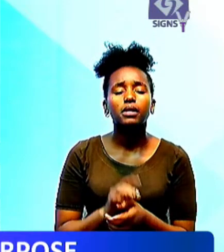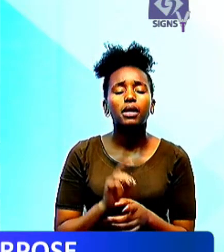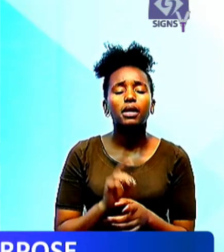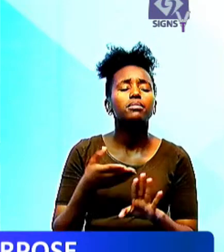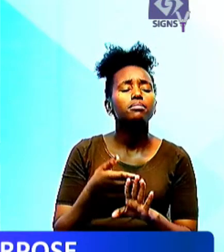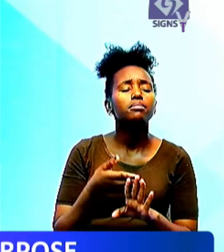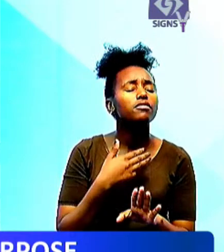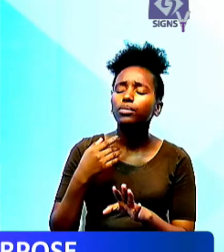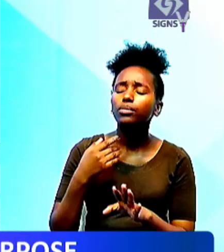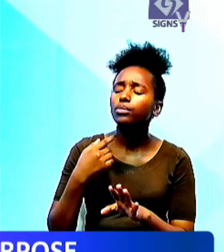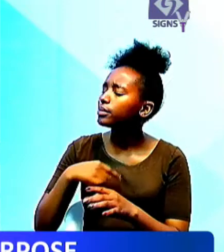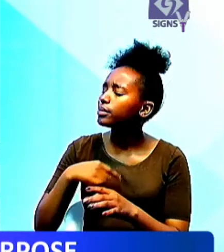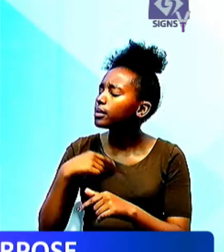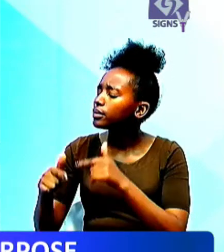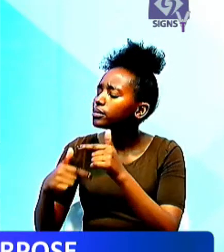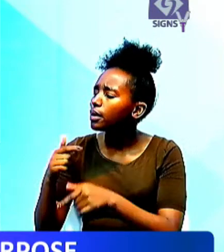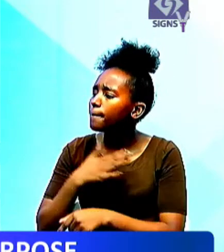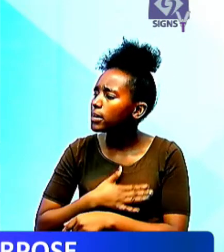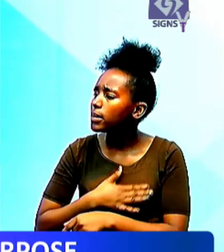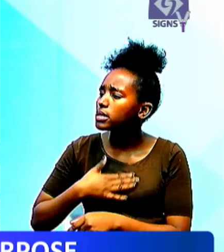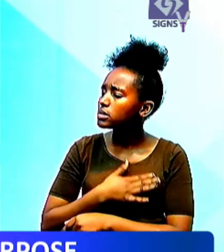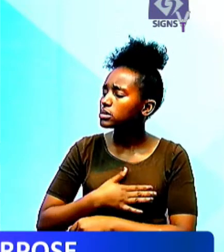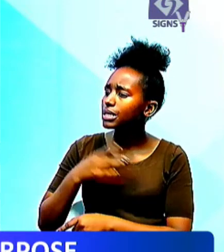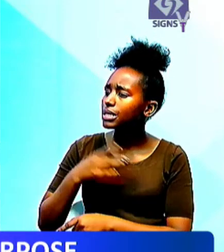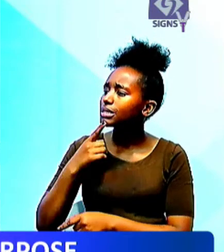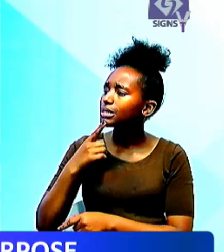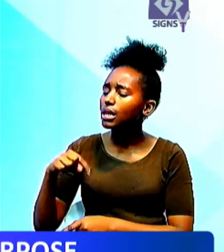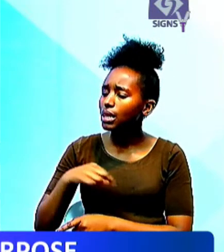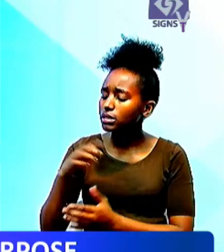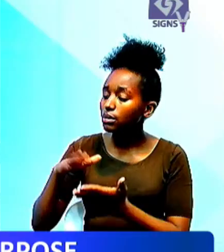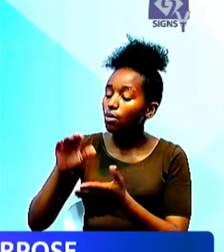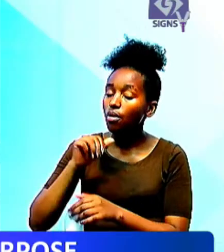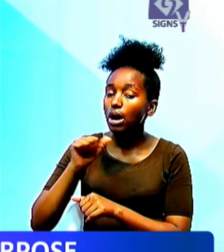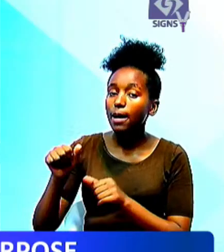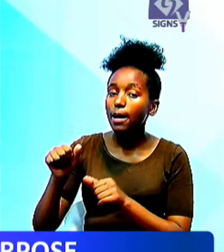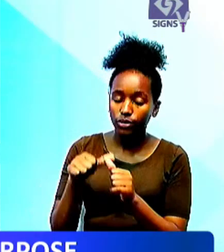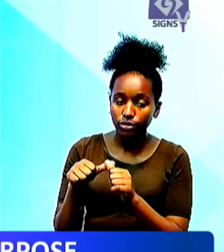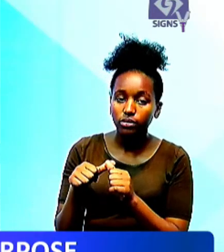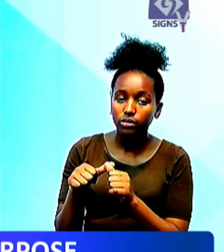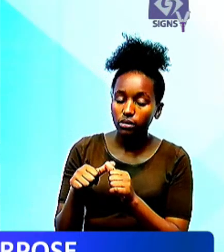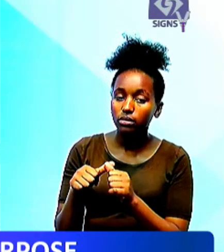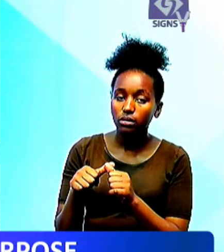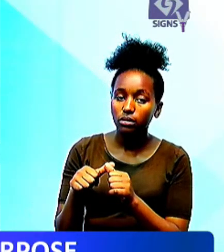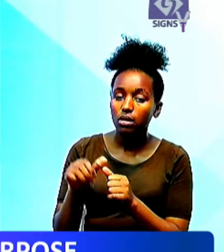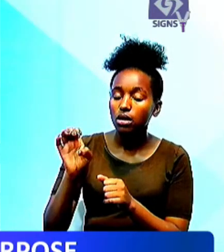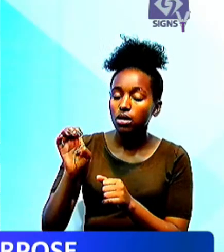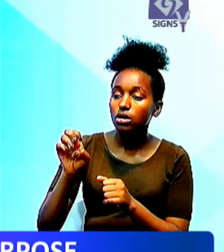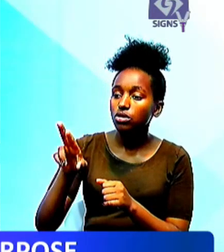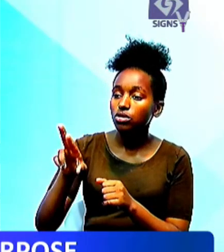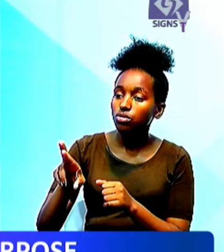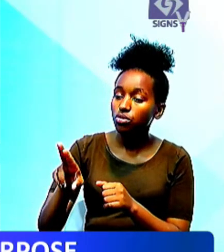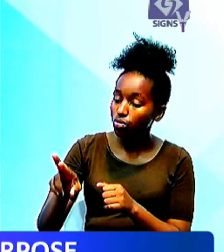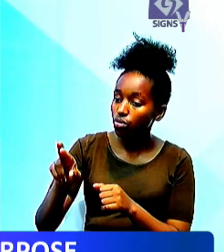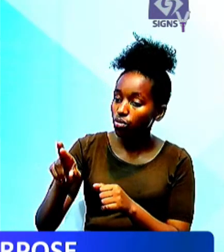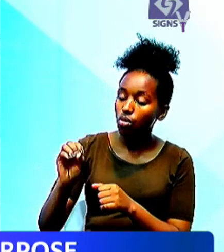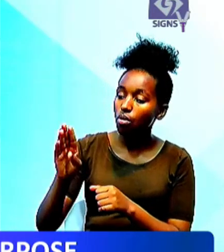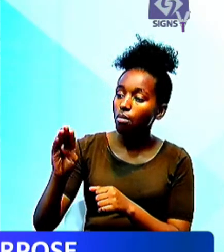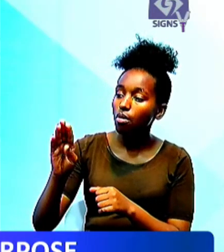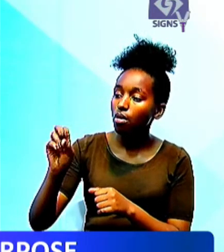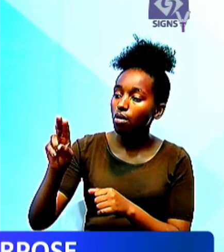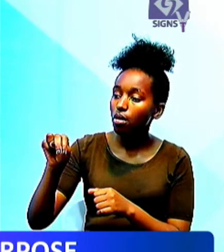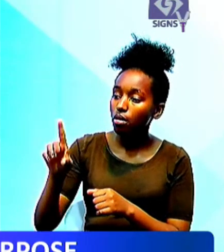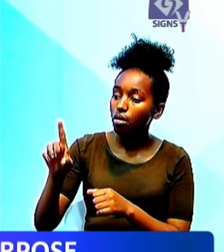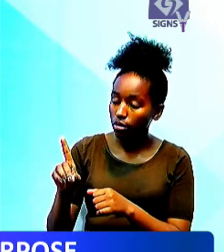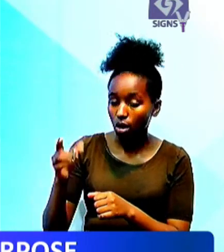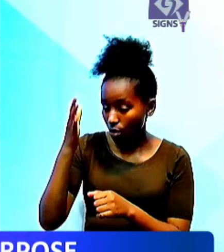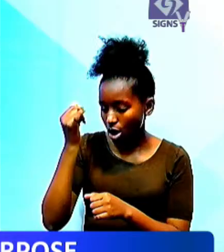any further, I want you to dispel and tell us a little bit more about a Eurobond. What is really a Eurobond?